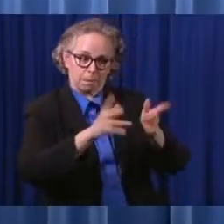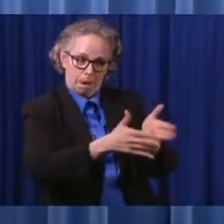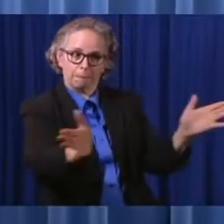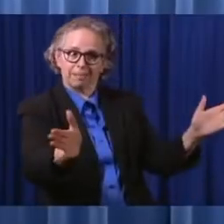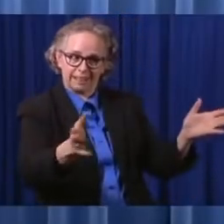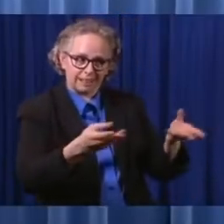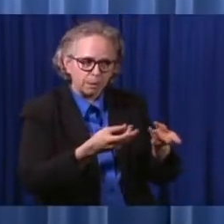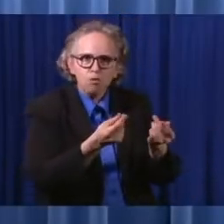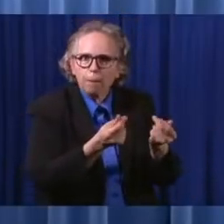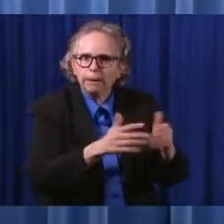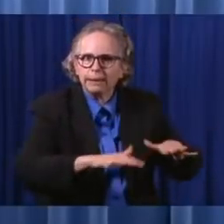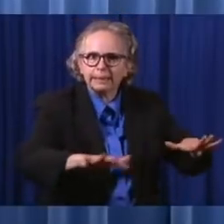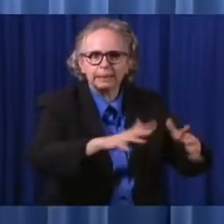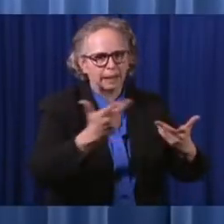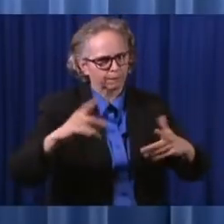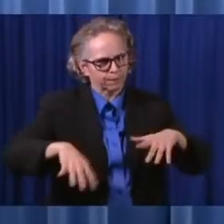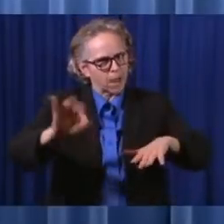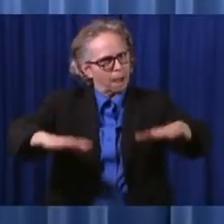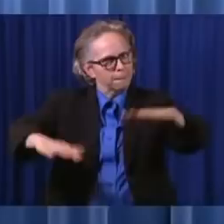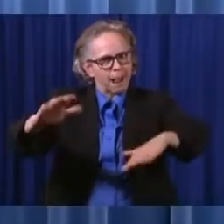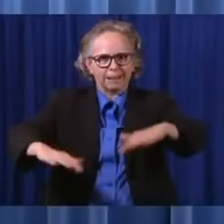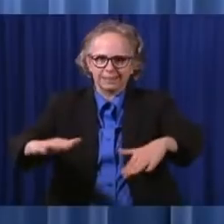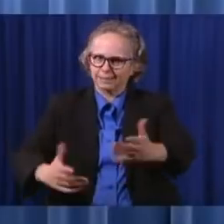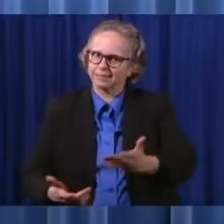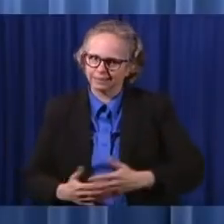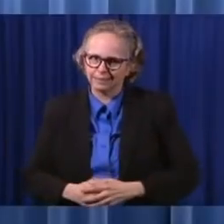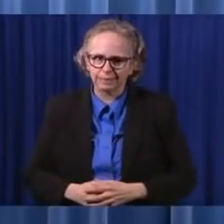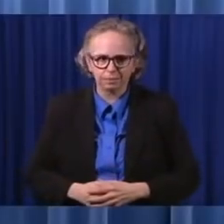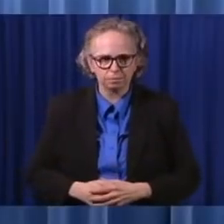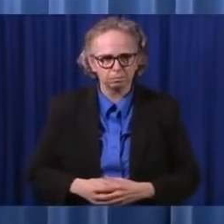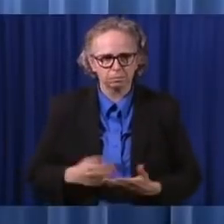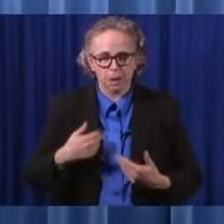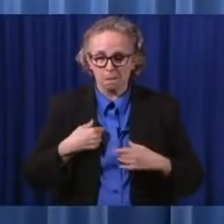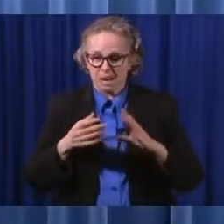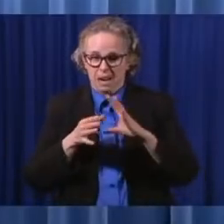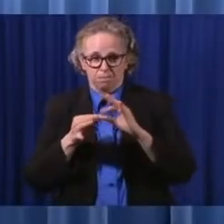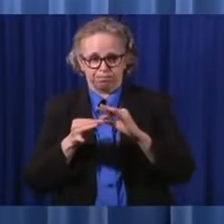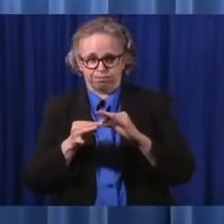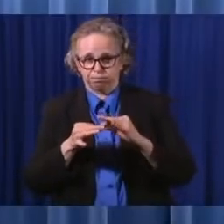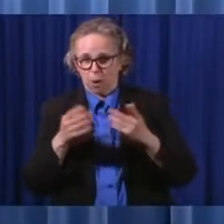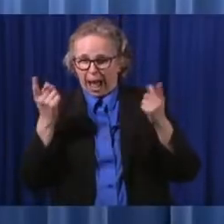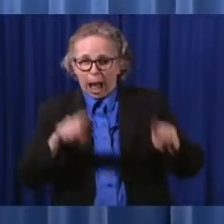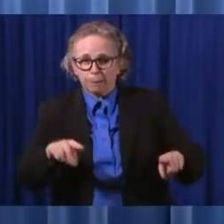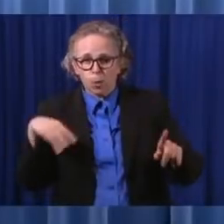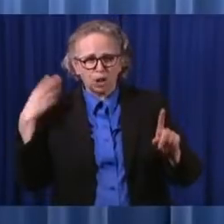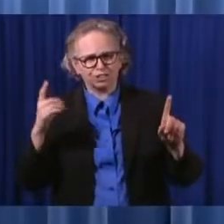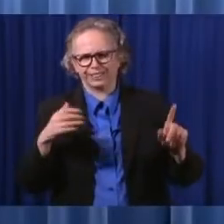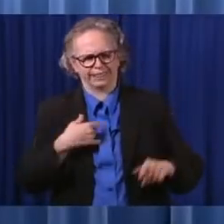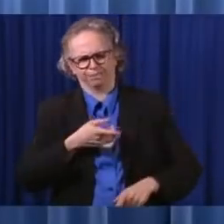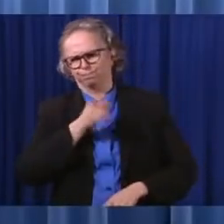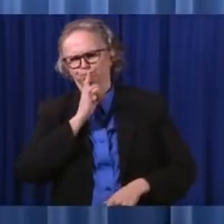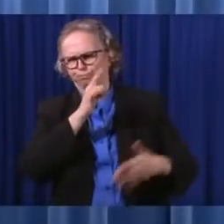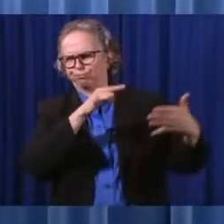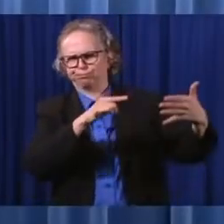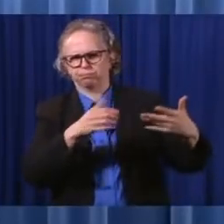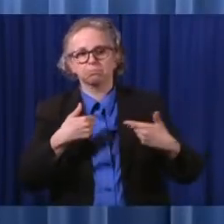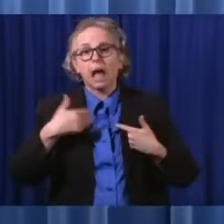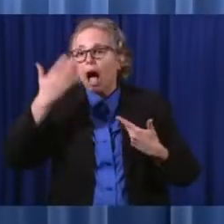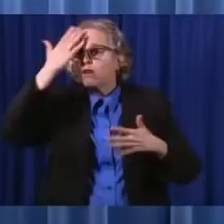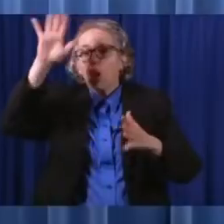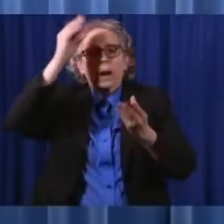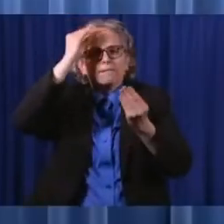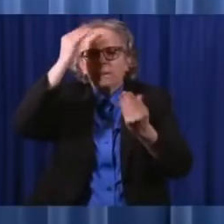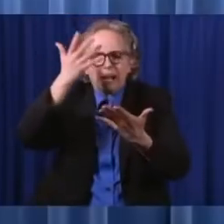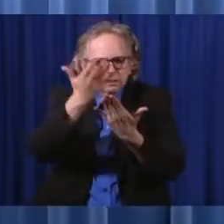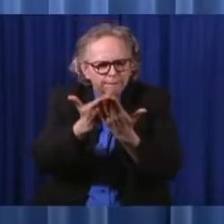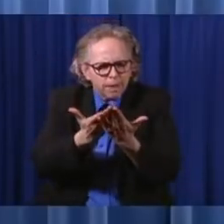right balance. So I'm not going to critique what happened in Washington. I don't know all the facts of what happened in Washington. My focus is